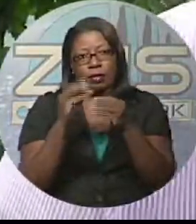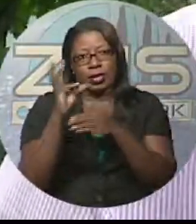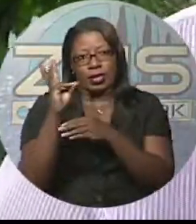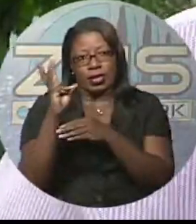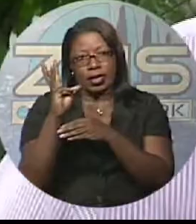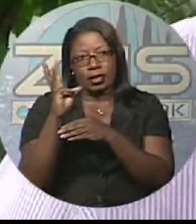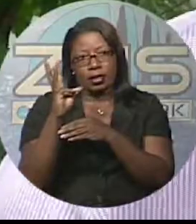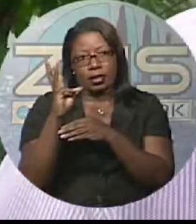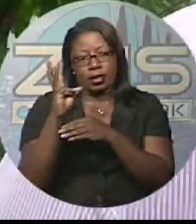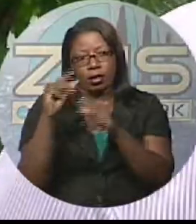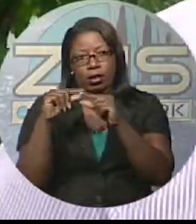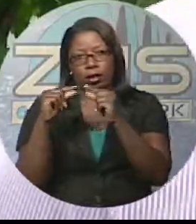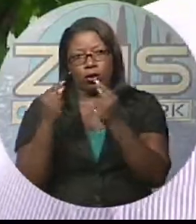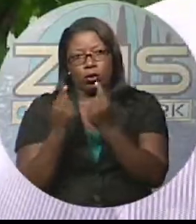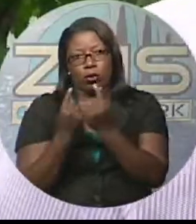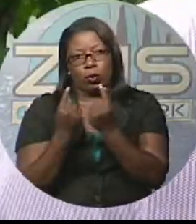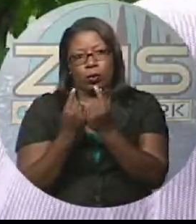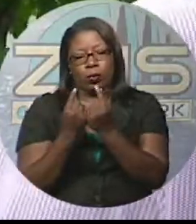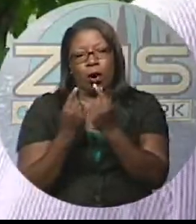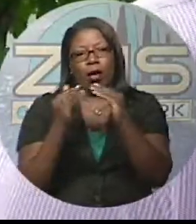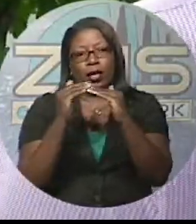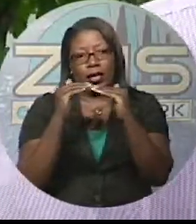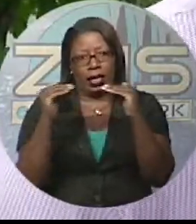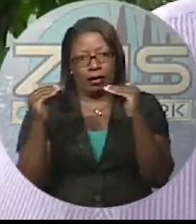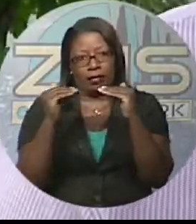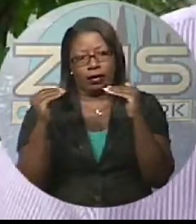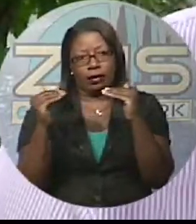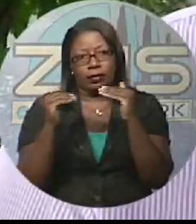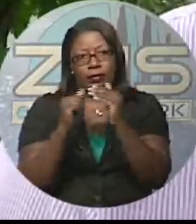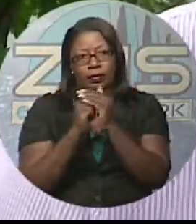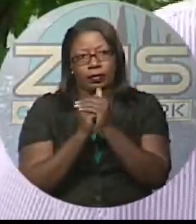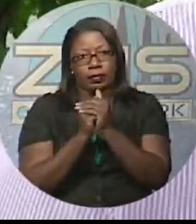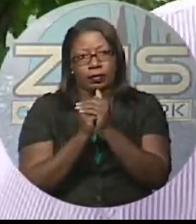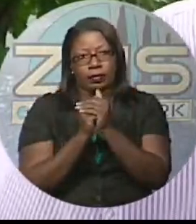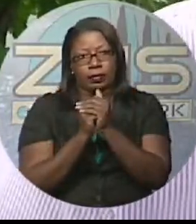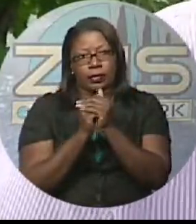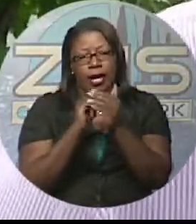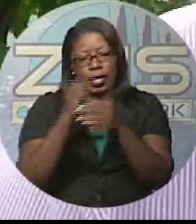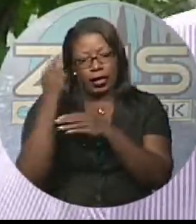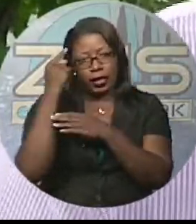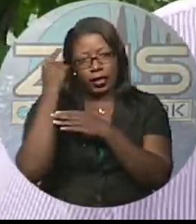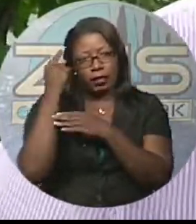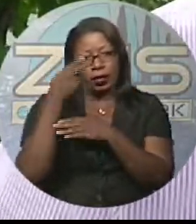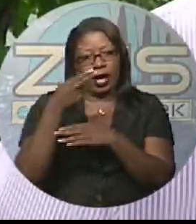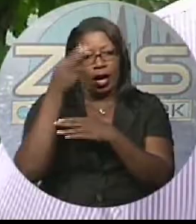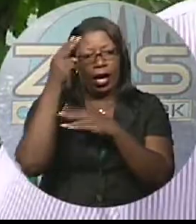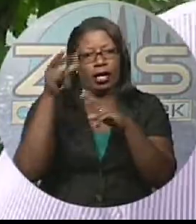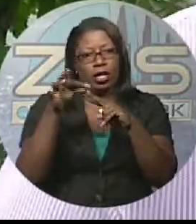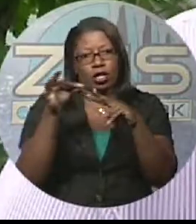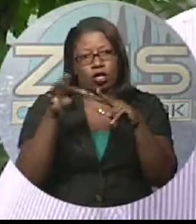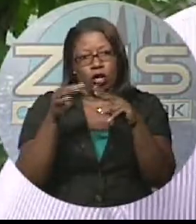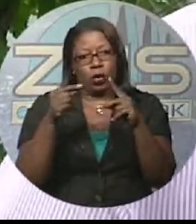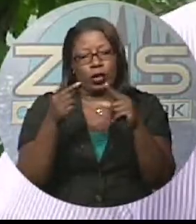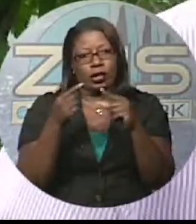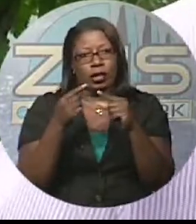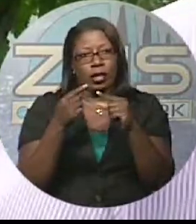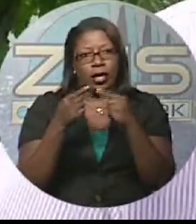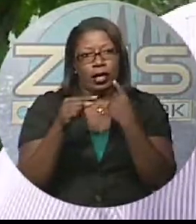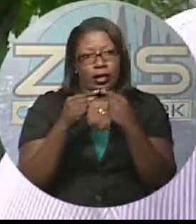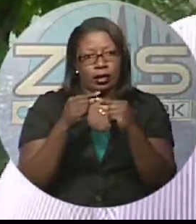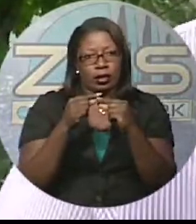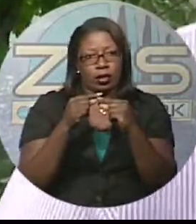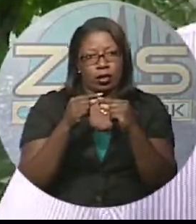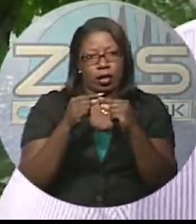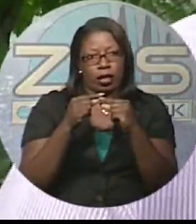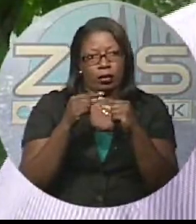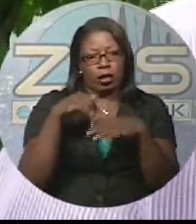the number 6 seed again, so they are prone to pull up an upset. I think that that's going to be a high-scoring game between those two teams. And in the women,